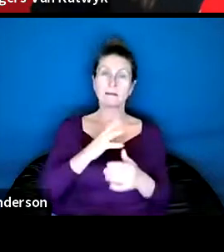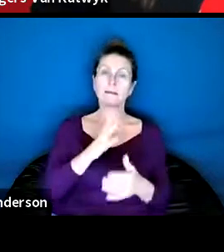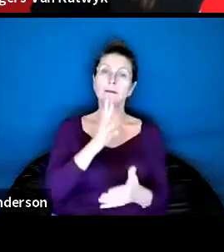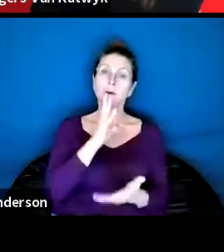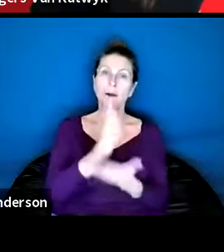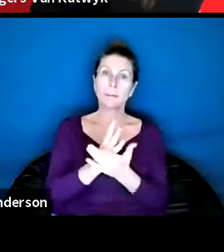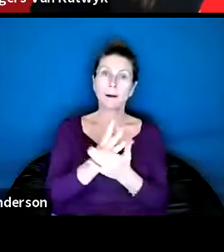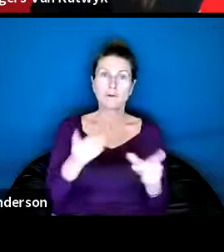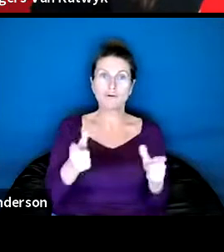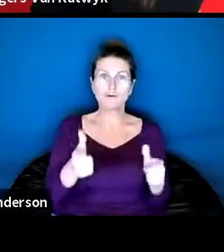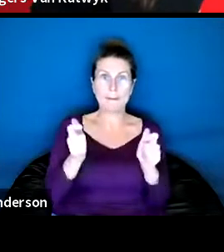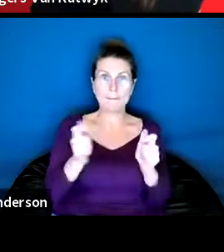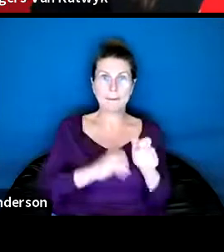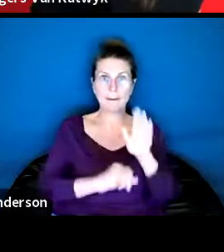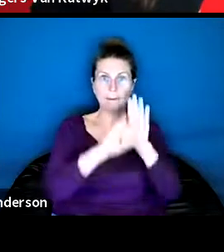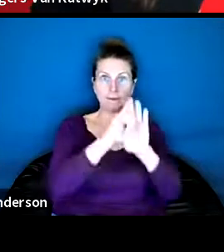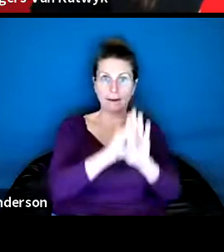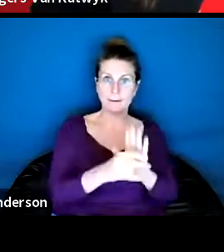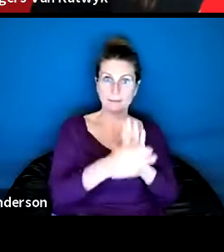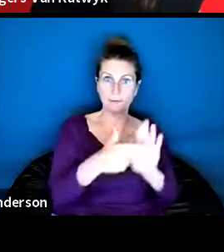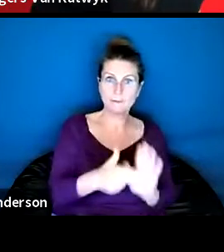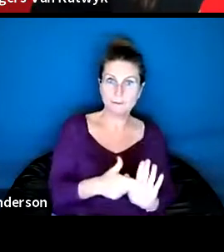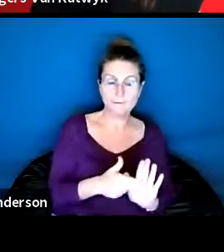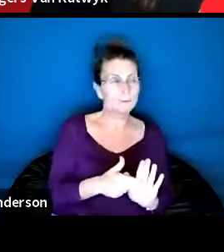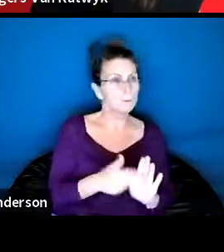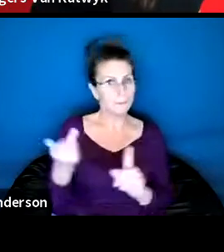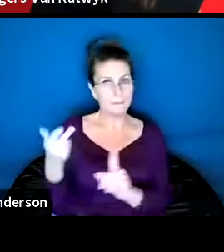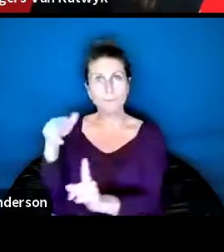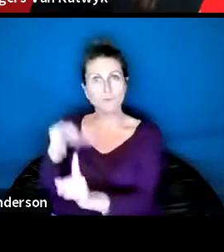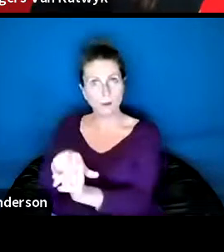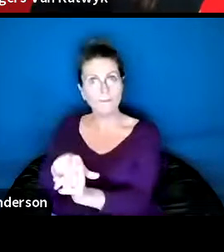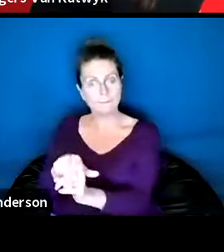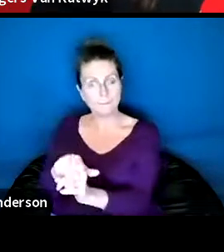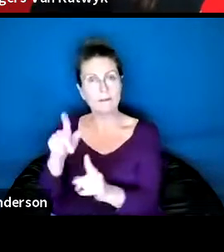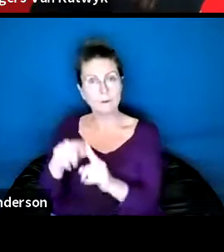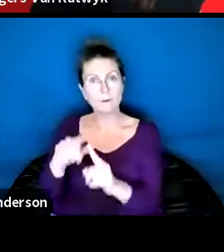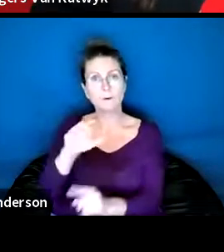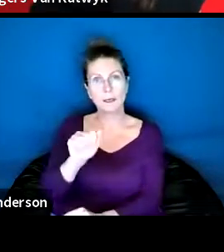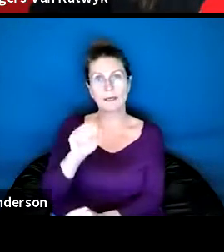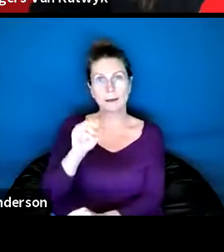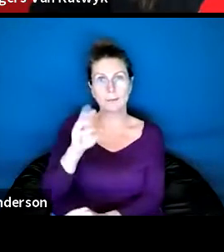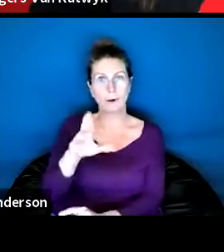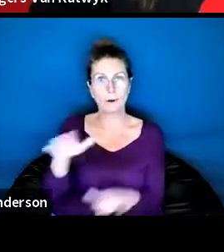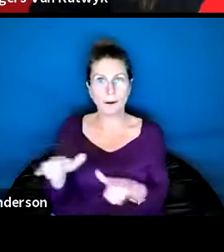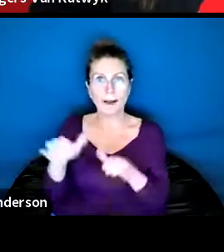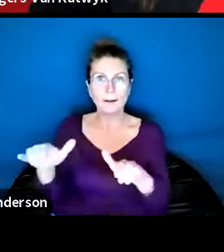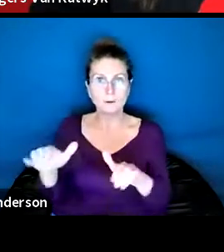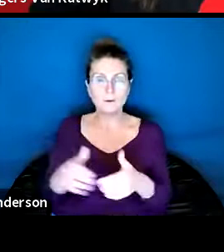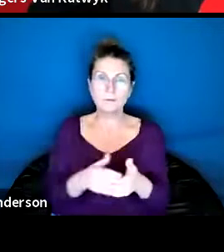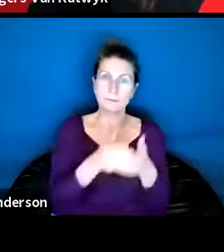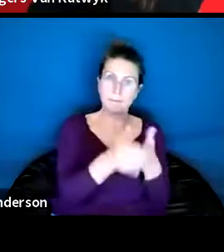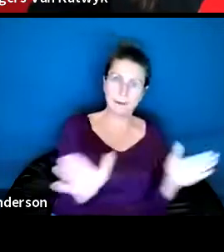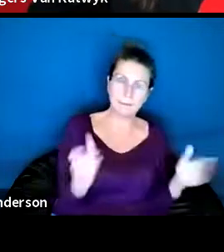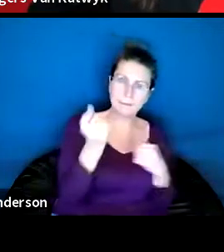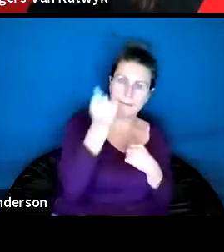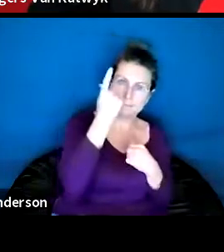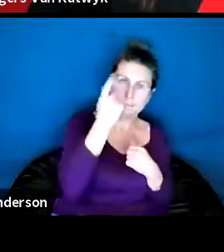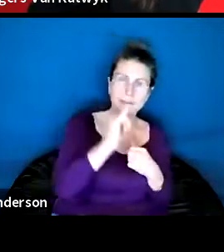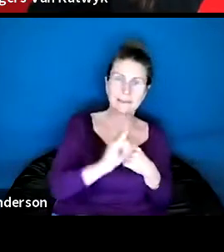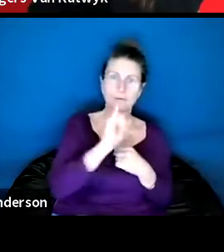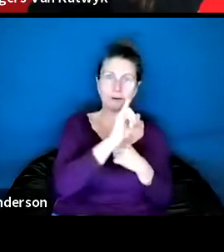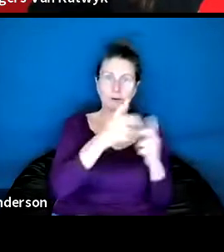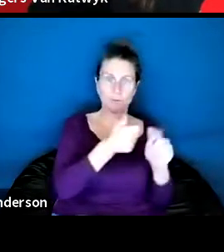the developments there could be very relevant to our AMR actions. Our public understanding on infection